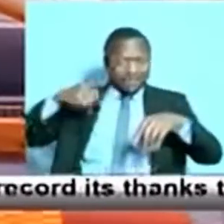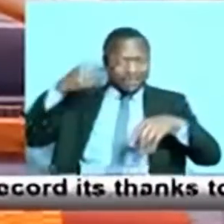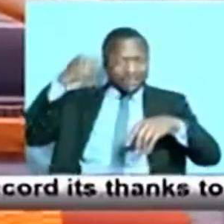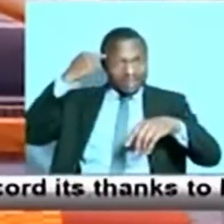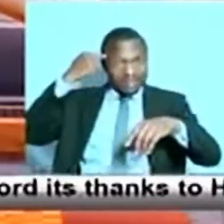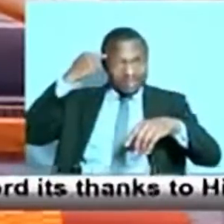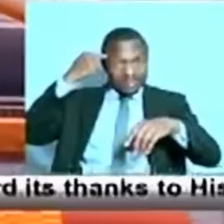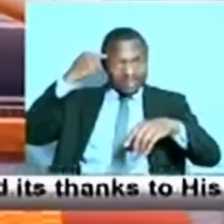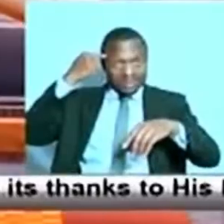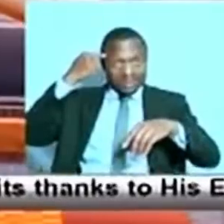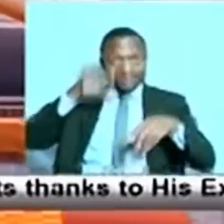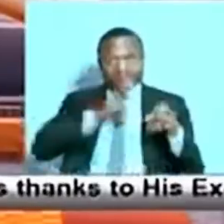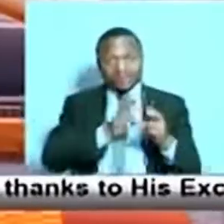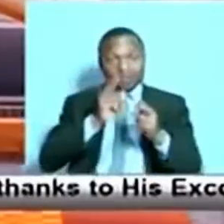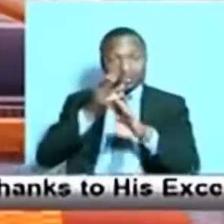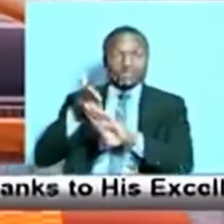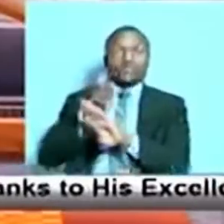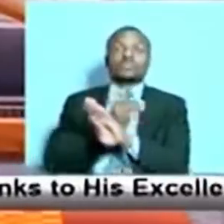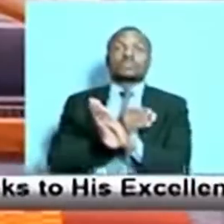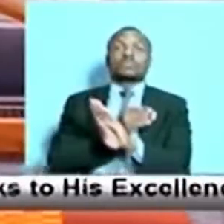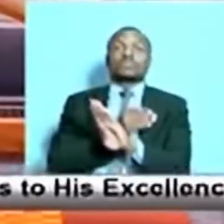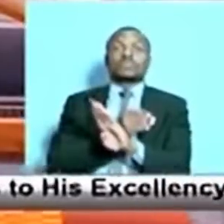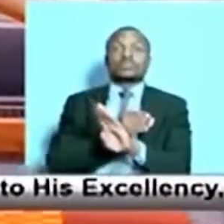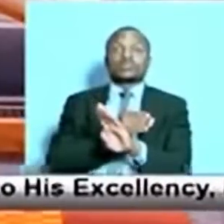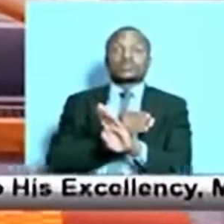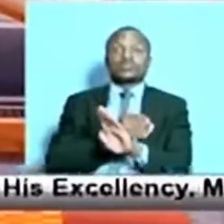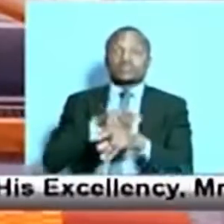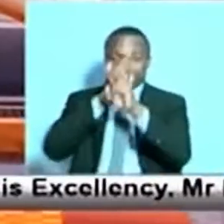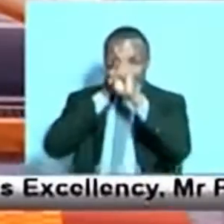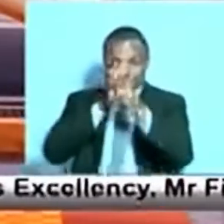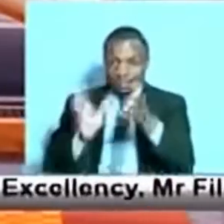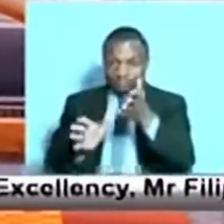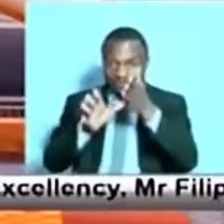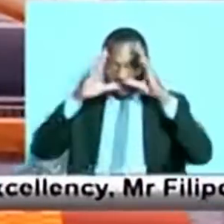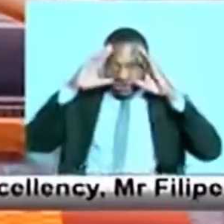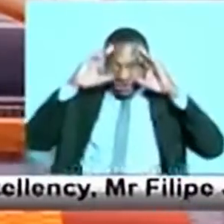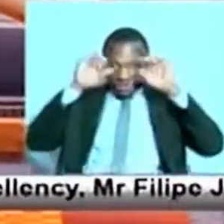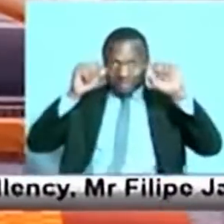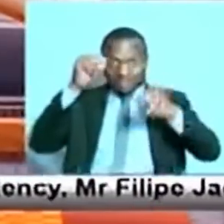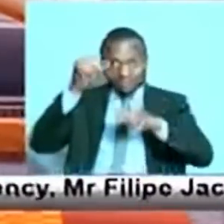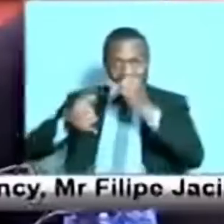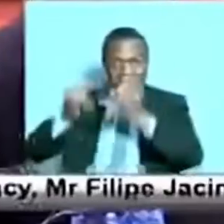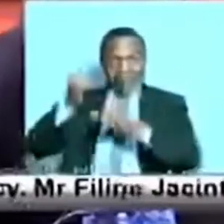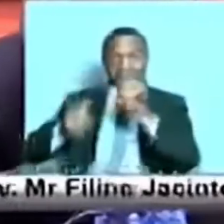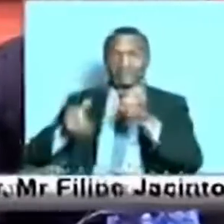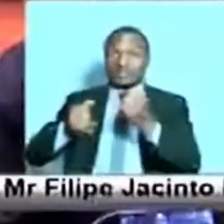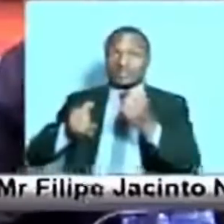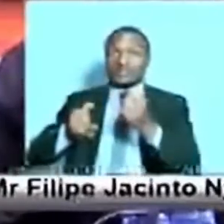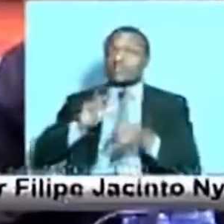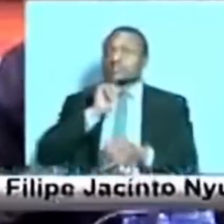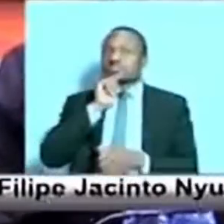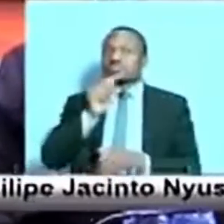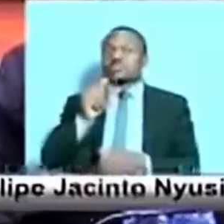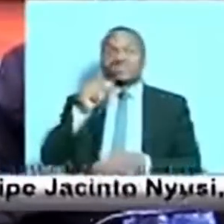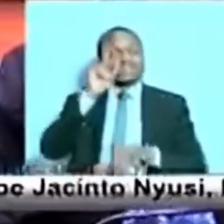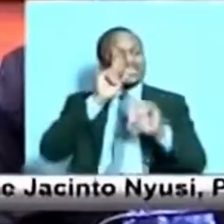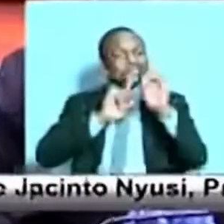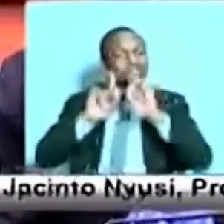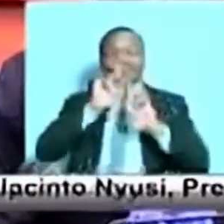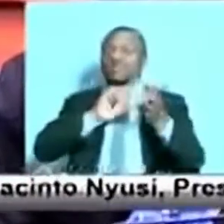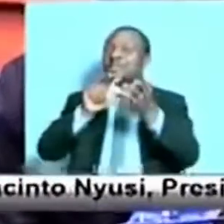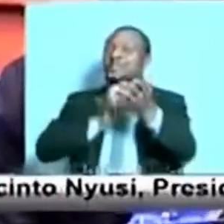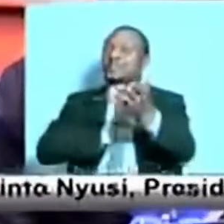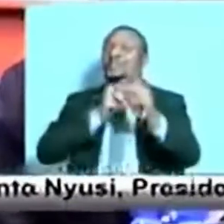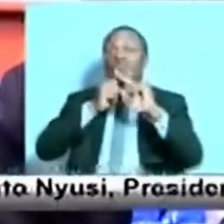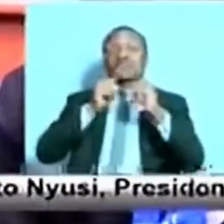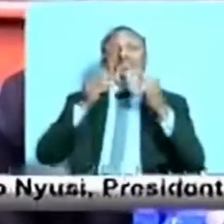before the Honorable, Her Honor the Vice President, wind up debate. I shall not be long, Madam Speaker,